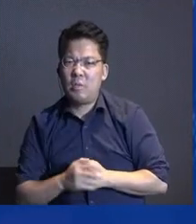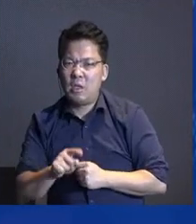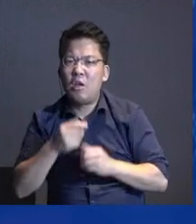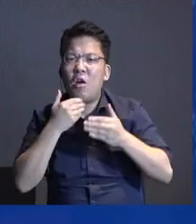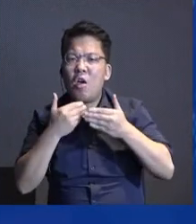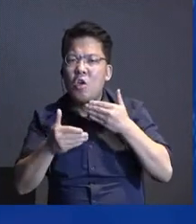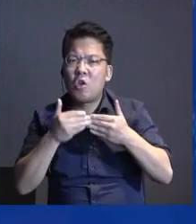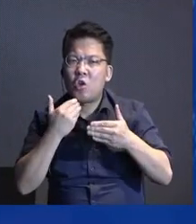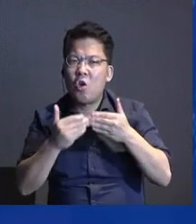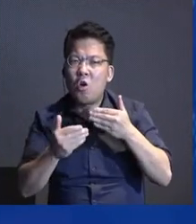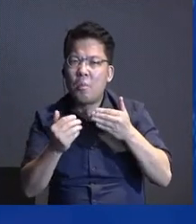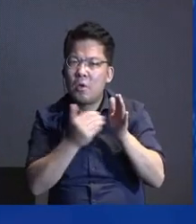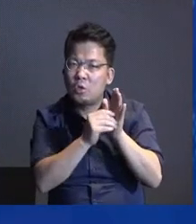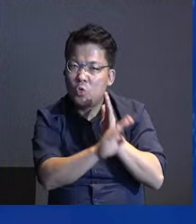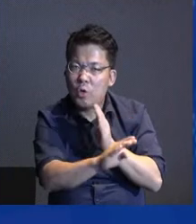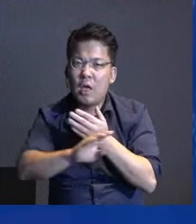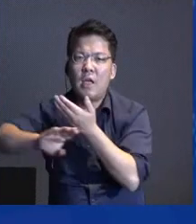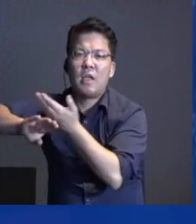participants.